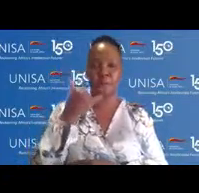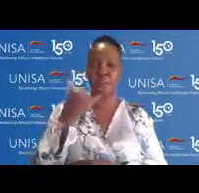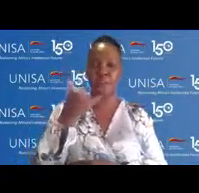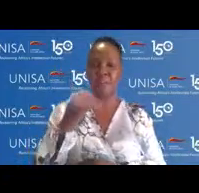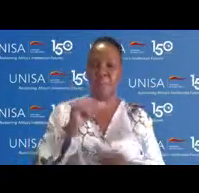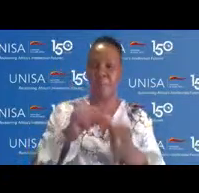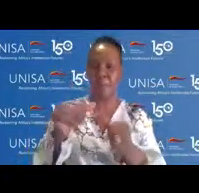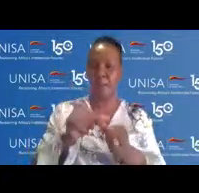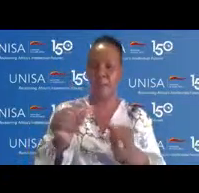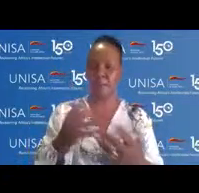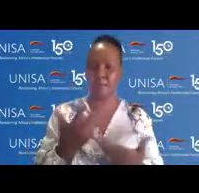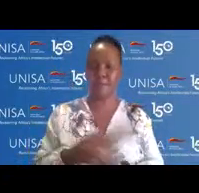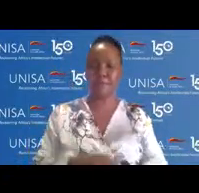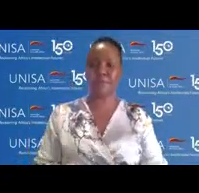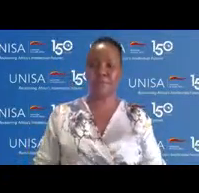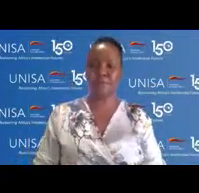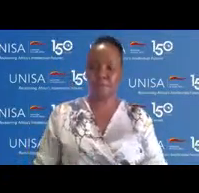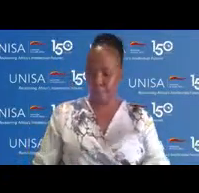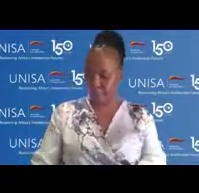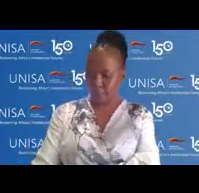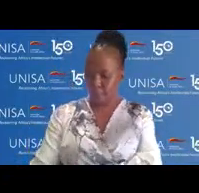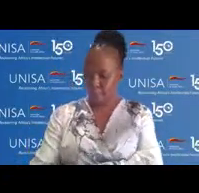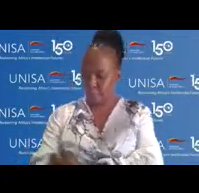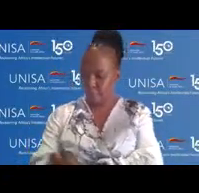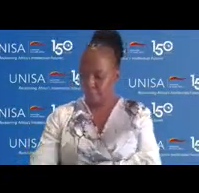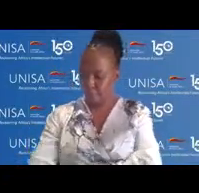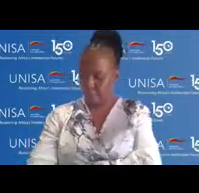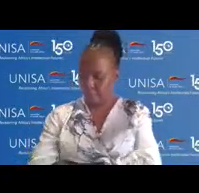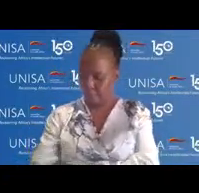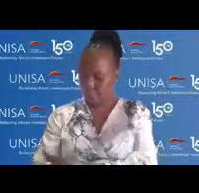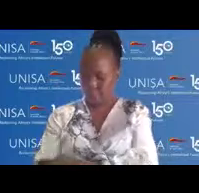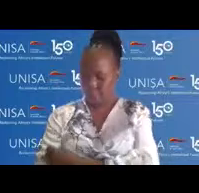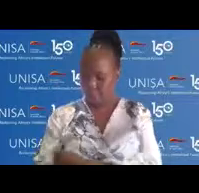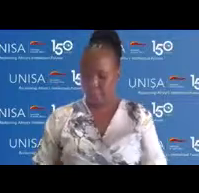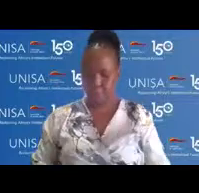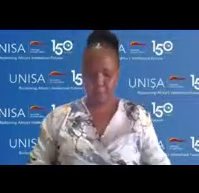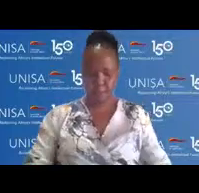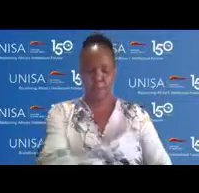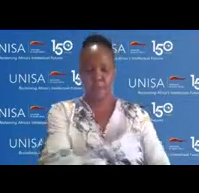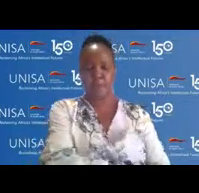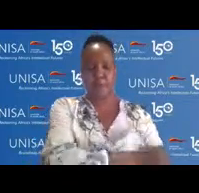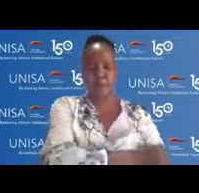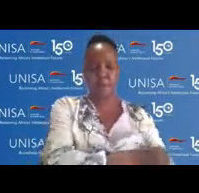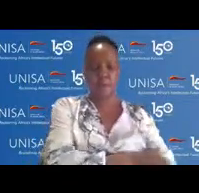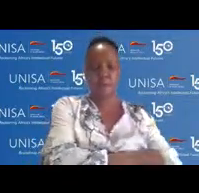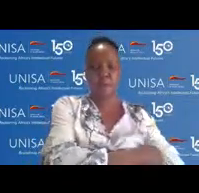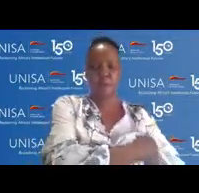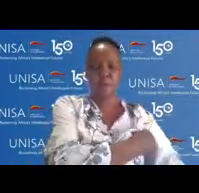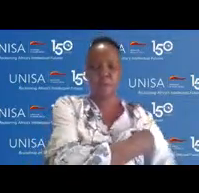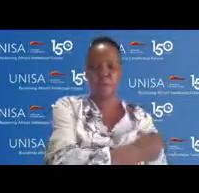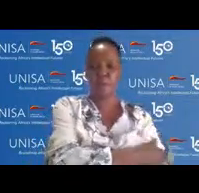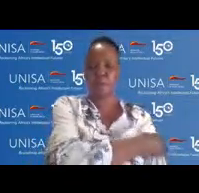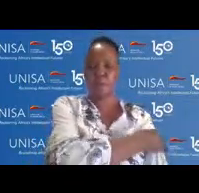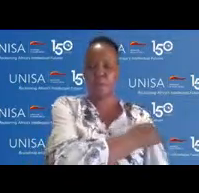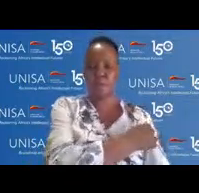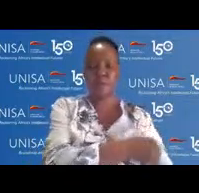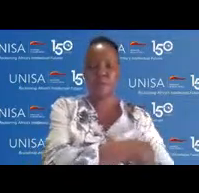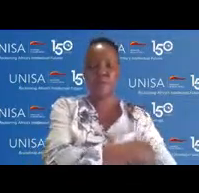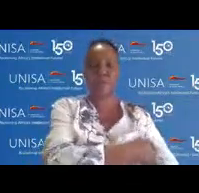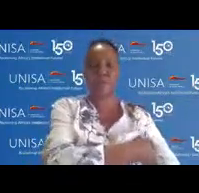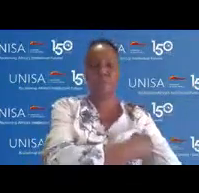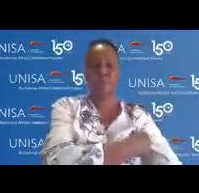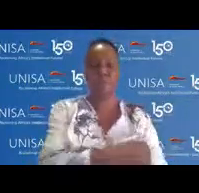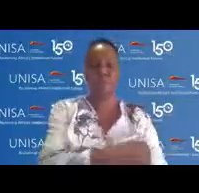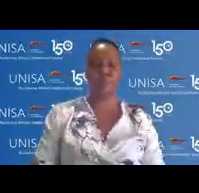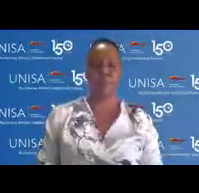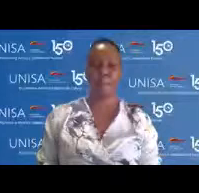shared, right? No, I'm just sharing the responses we've got. So we've got over 70 responses already. So wow, yeah,